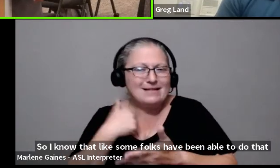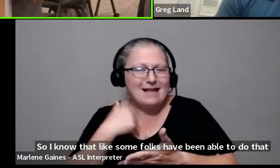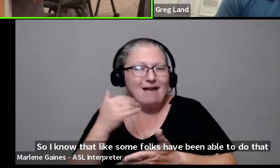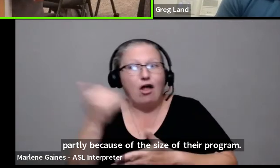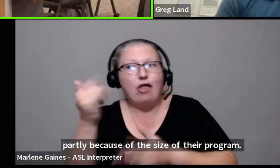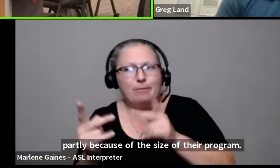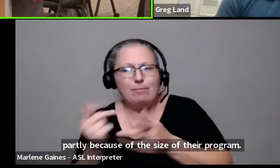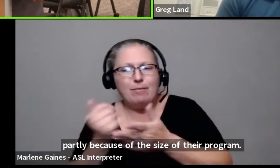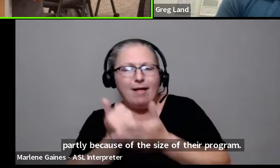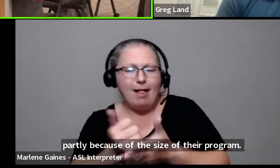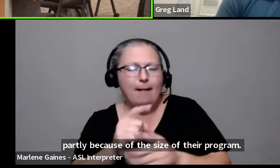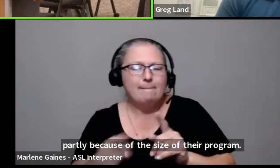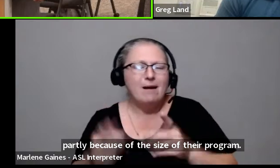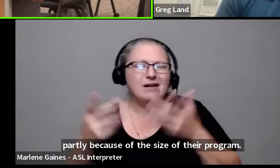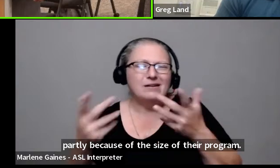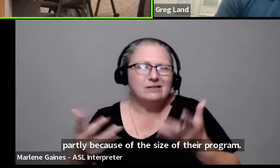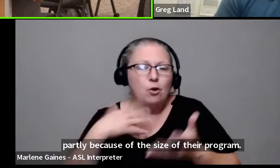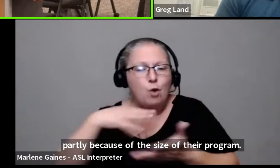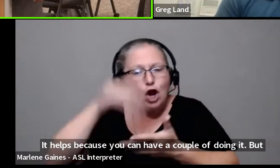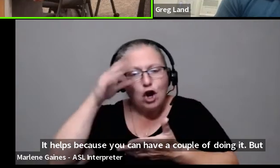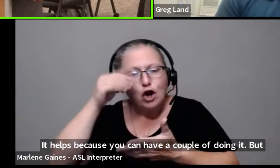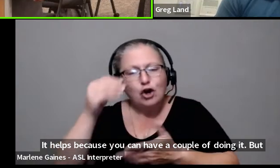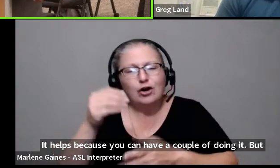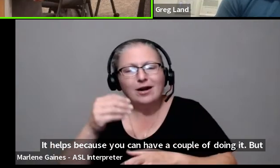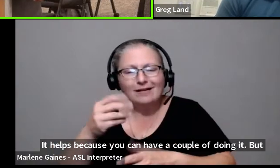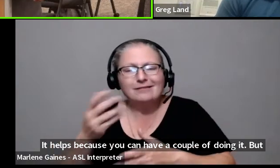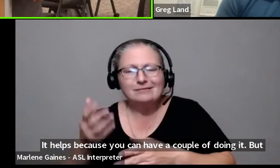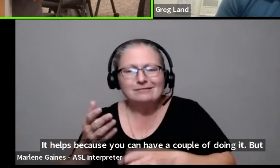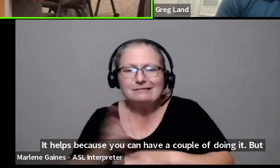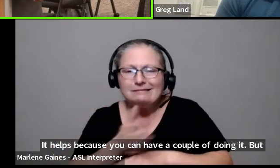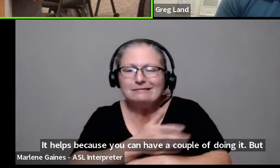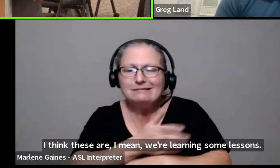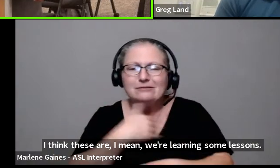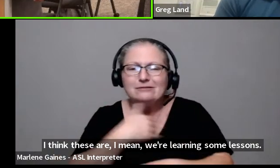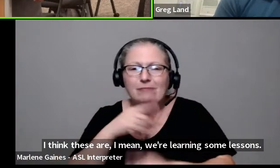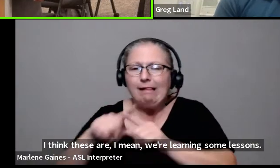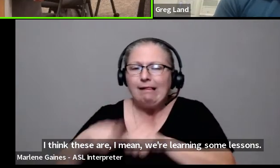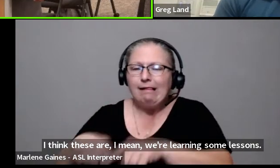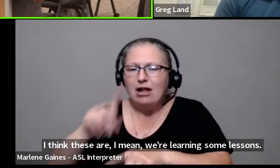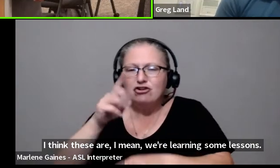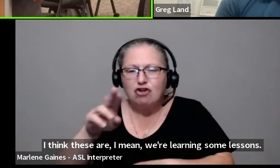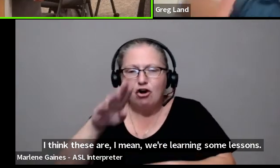doing it. But I think we're learning some lessons. I'm going to keep leaning on Dr. Black to help us